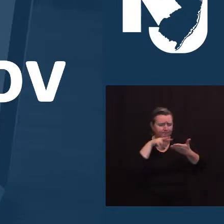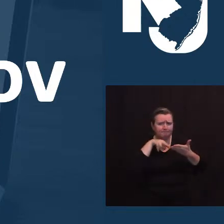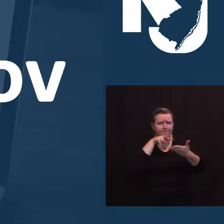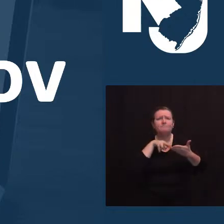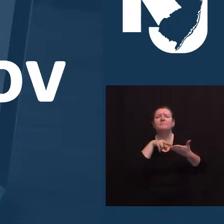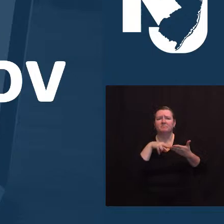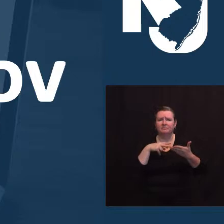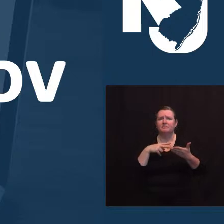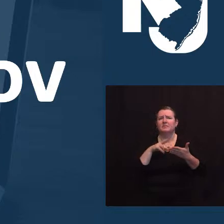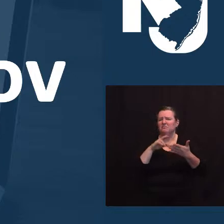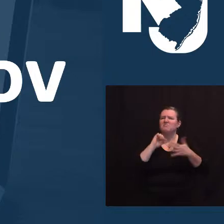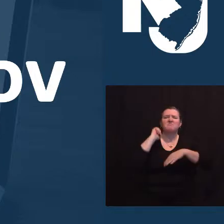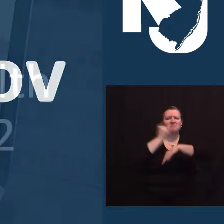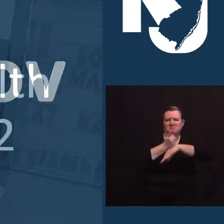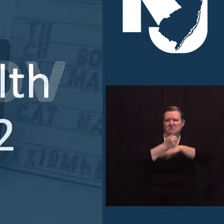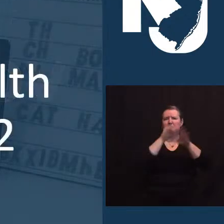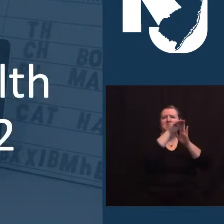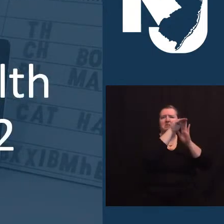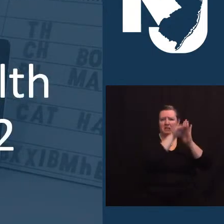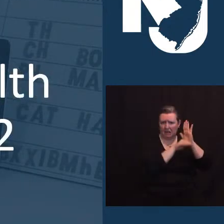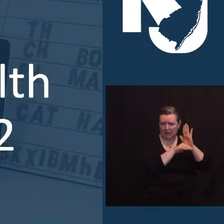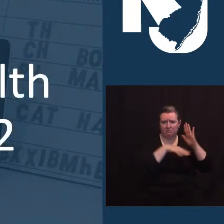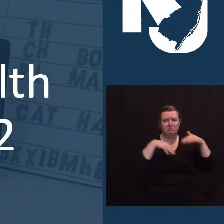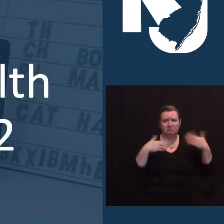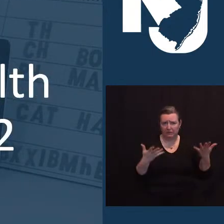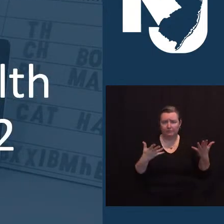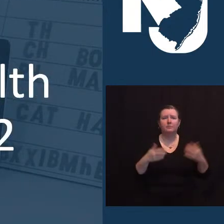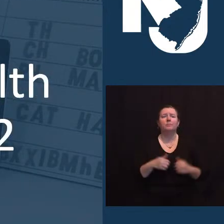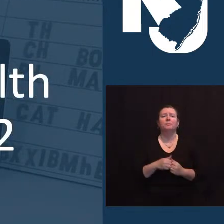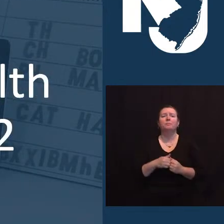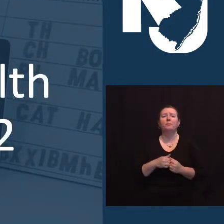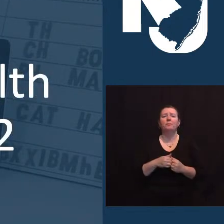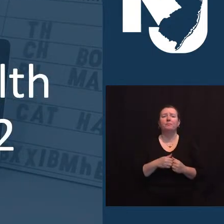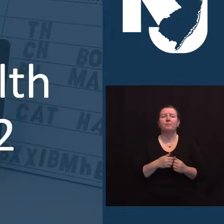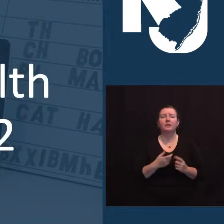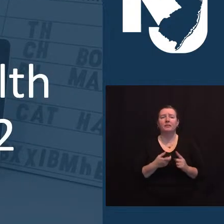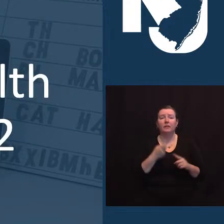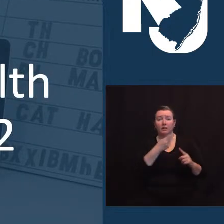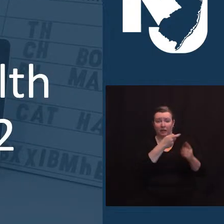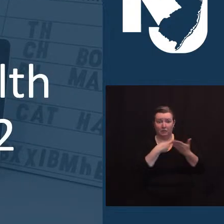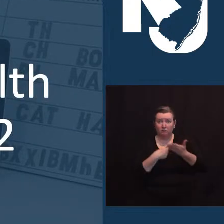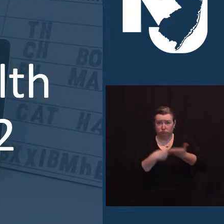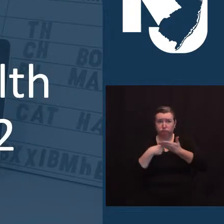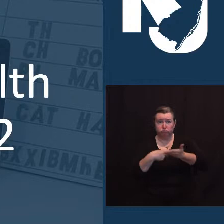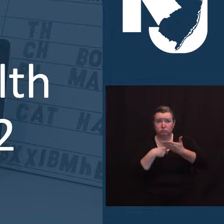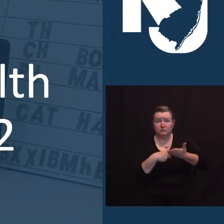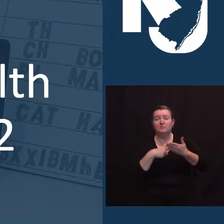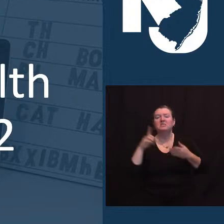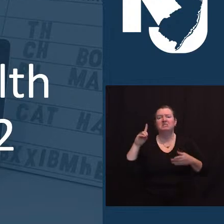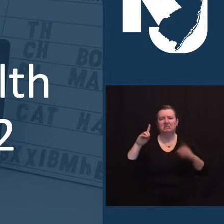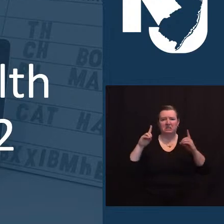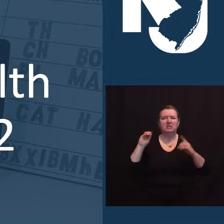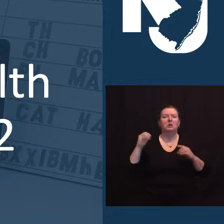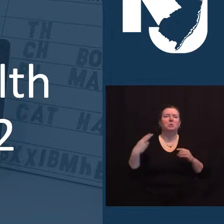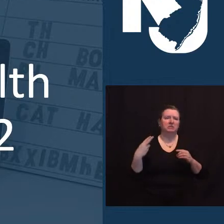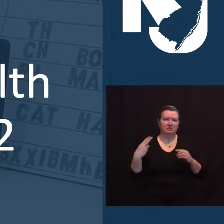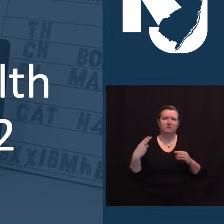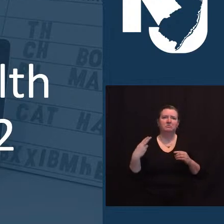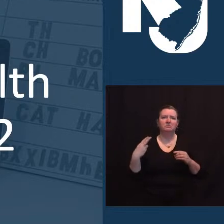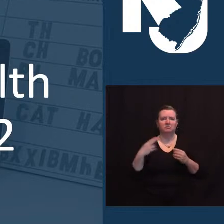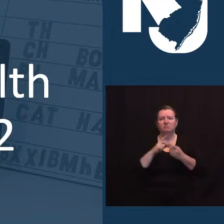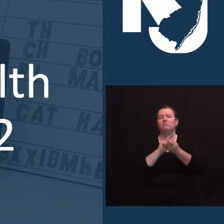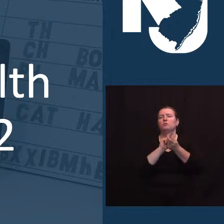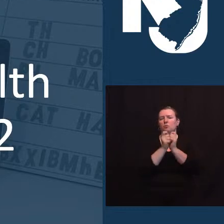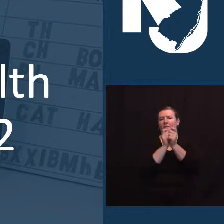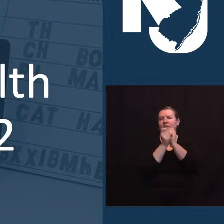continually reopen. Based on that review, the Department of Health is today releasing its revised guidance for local health departments